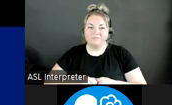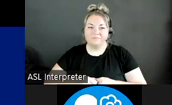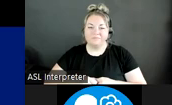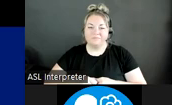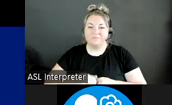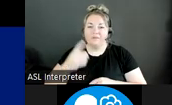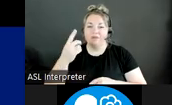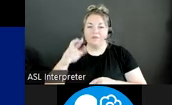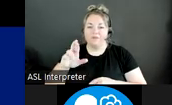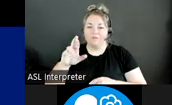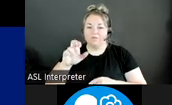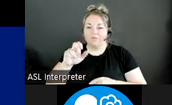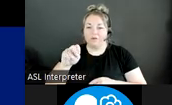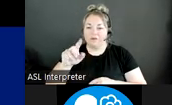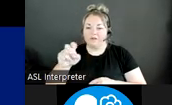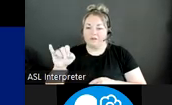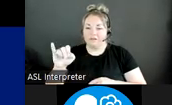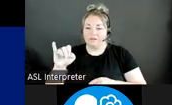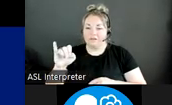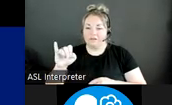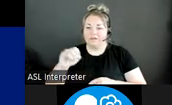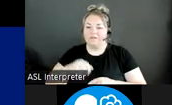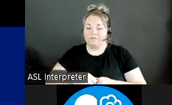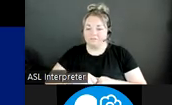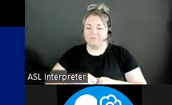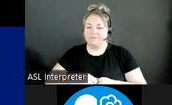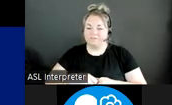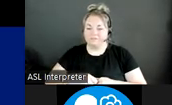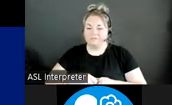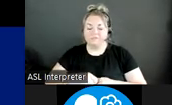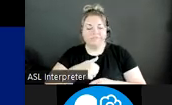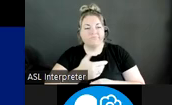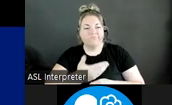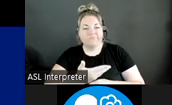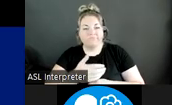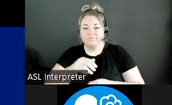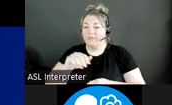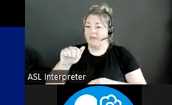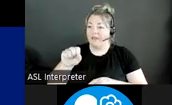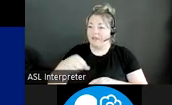Dr. Ron Lee. Present. Great. Ash.